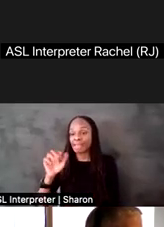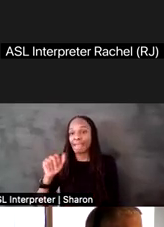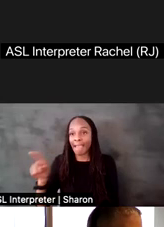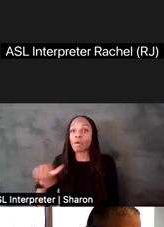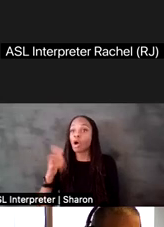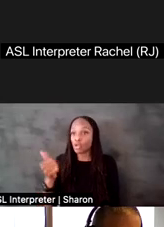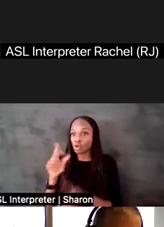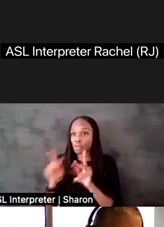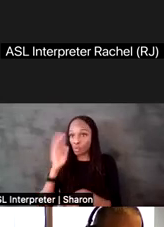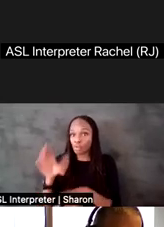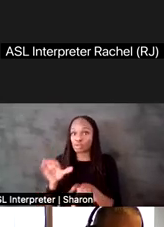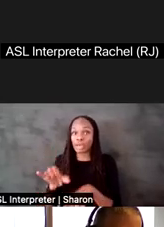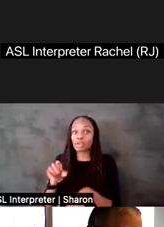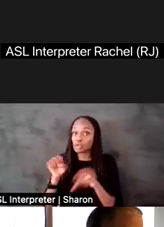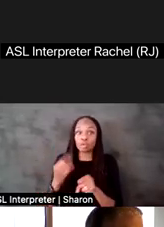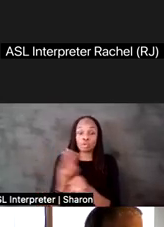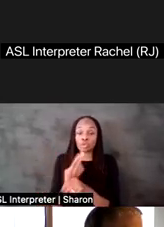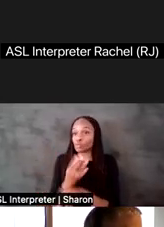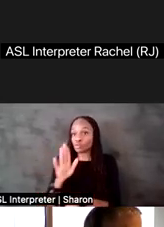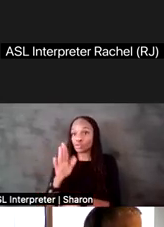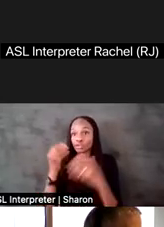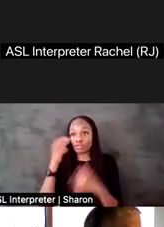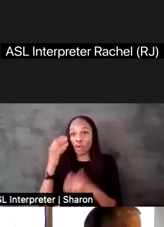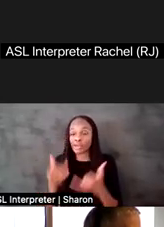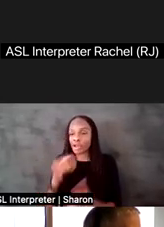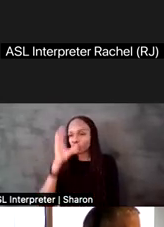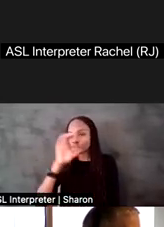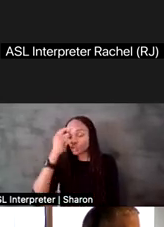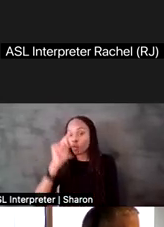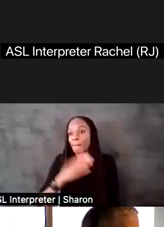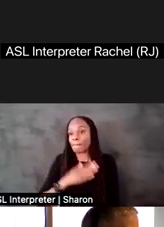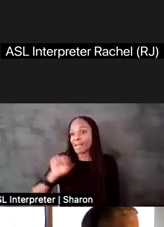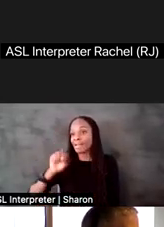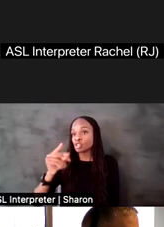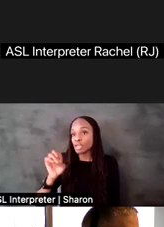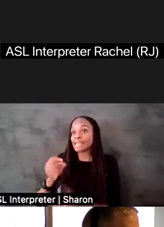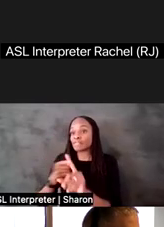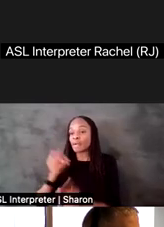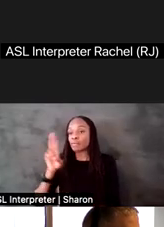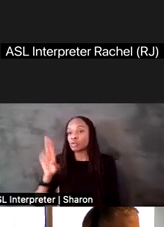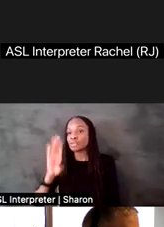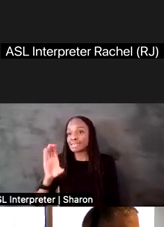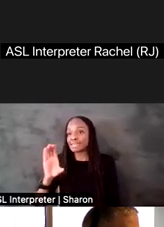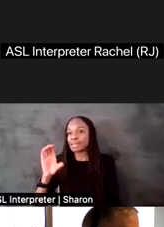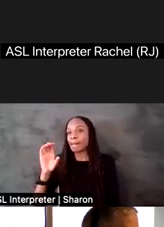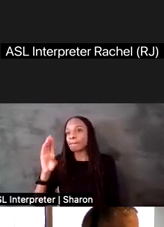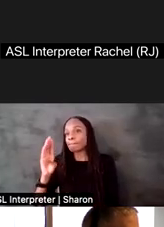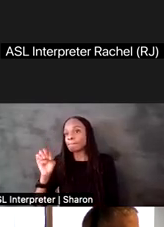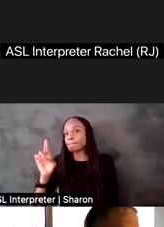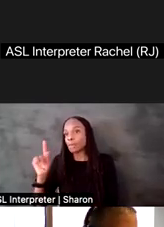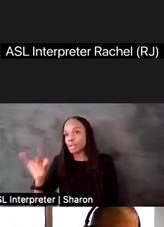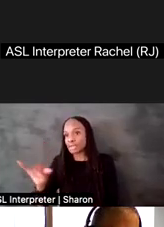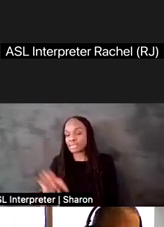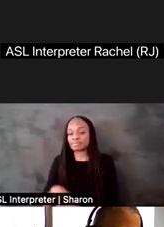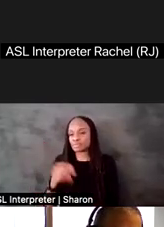can take your phone out and go to your app store and search for MyShake. It is from UC Berkeley, so you'll know that you're downloading